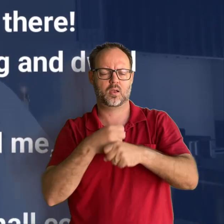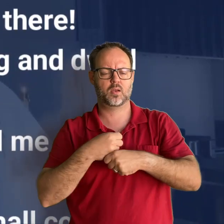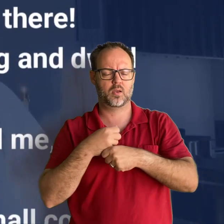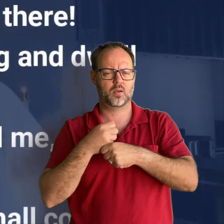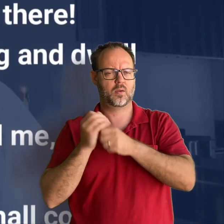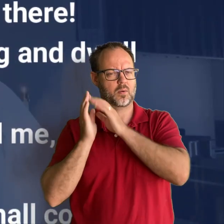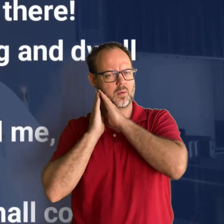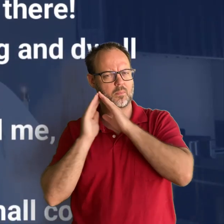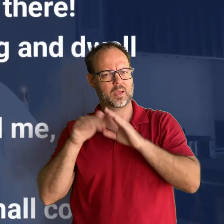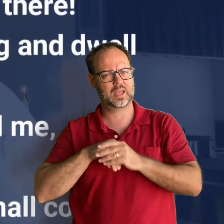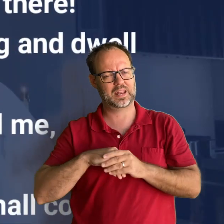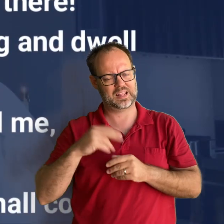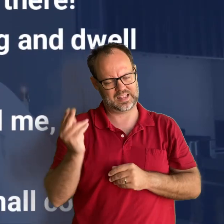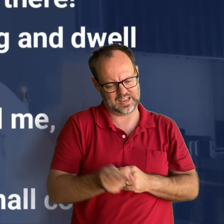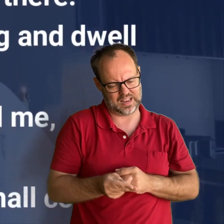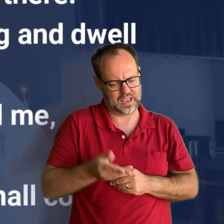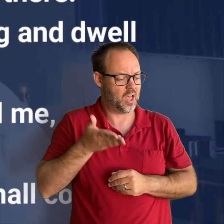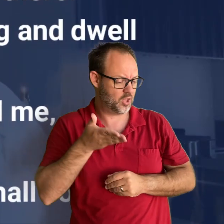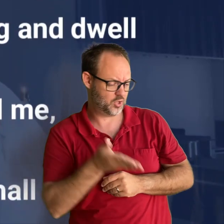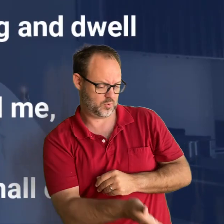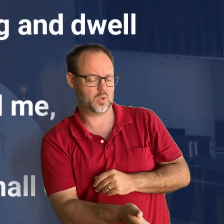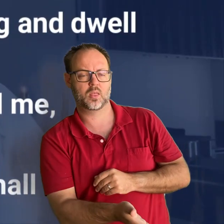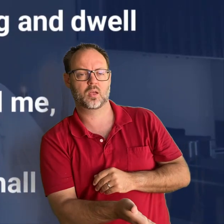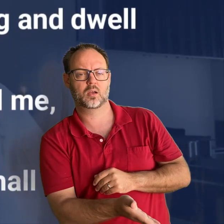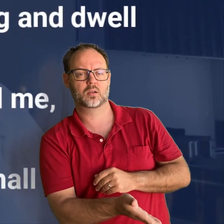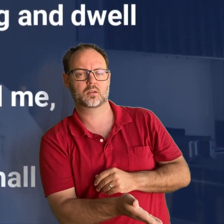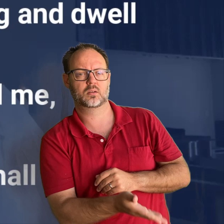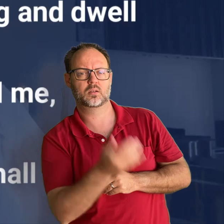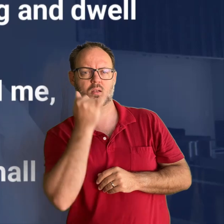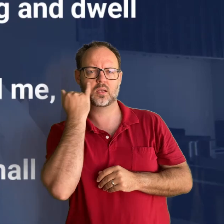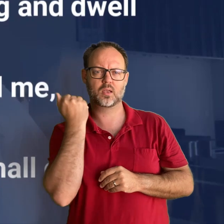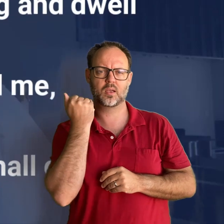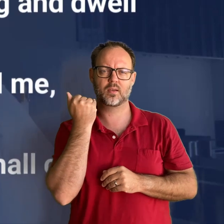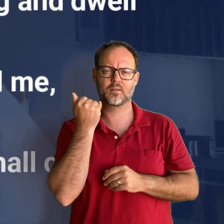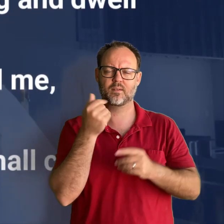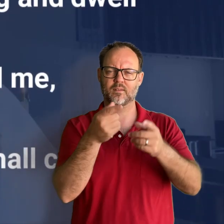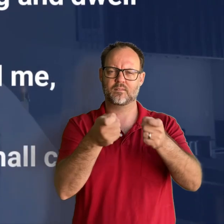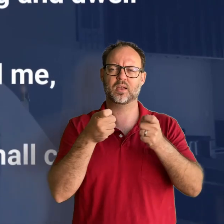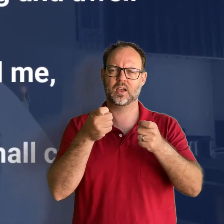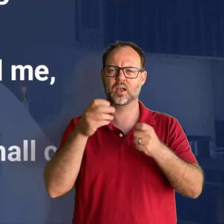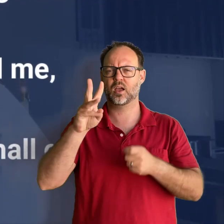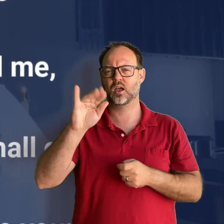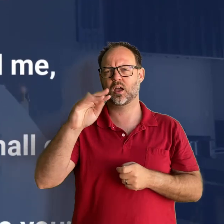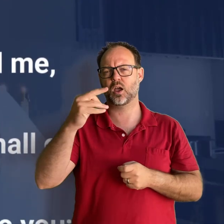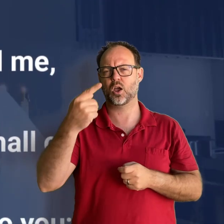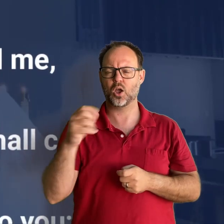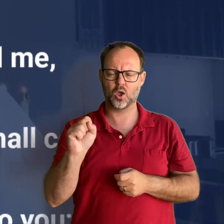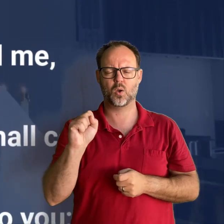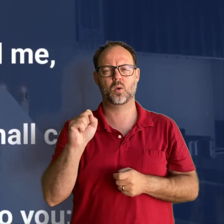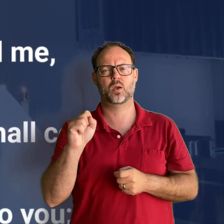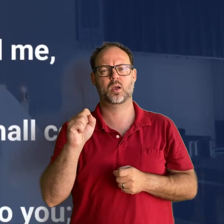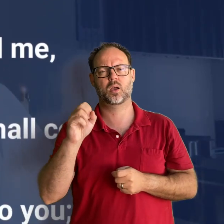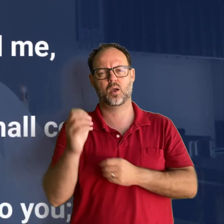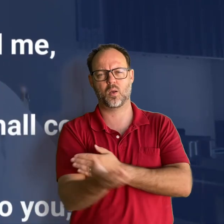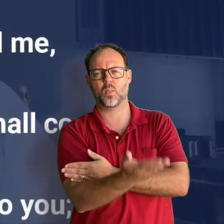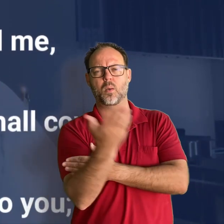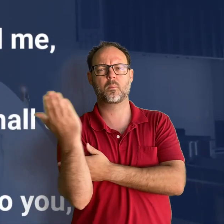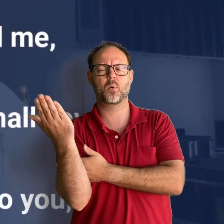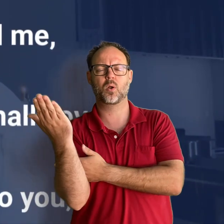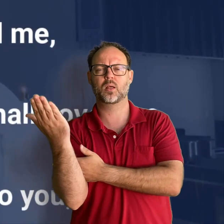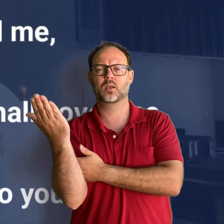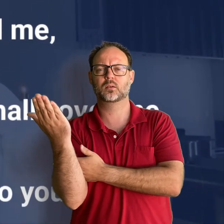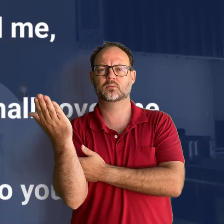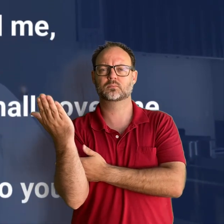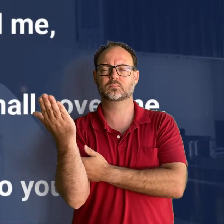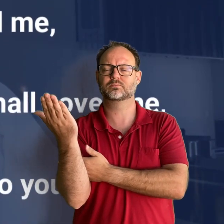make my bed in Sheol, you are there. If I take the wings of the morning and dwell in the uttermost parts of the